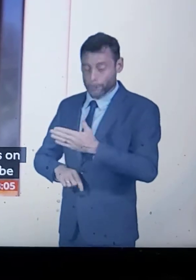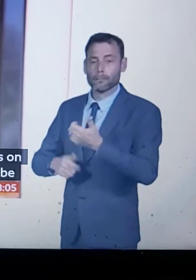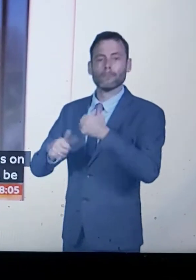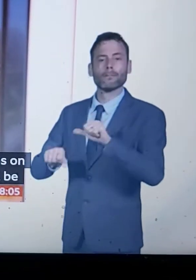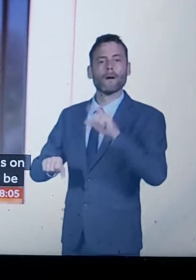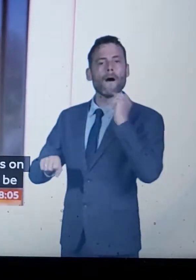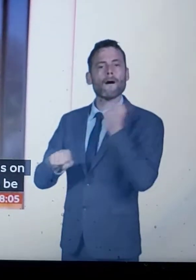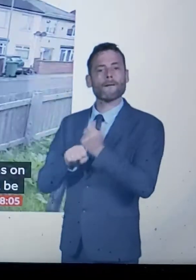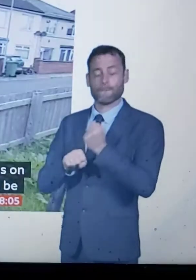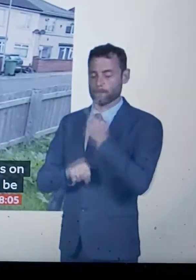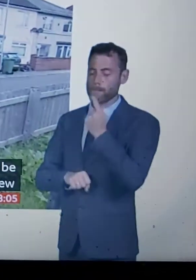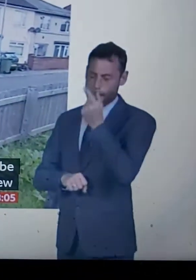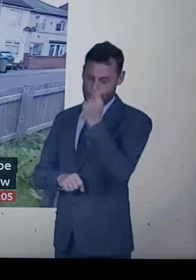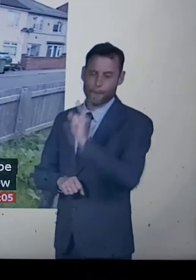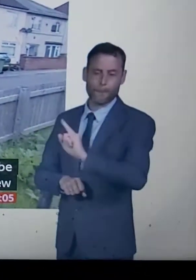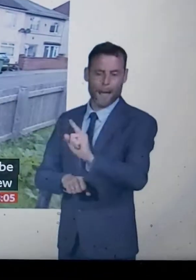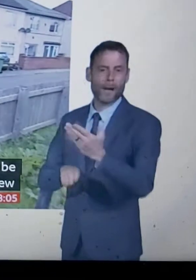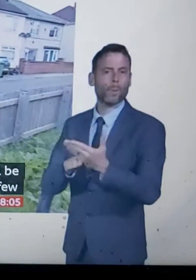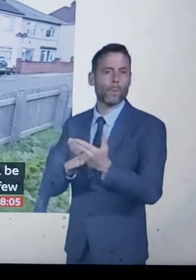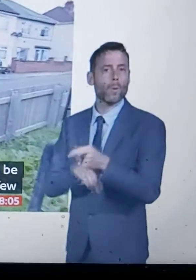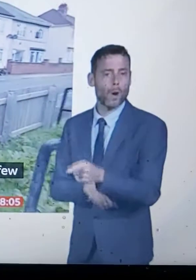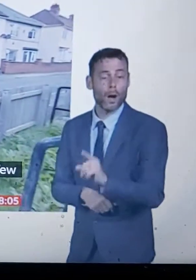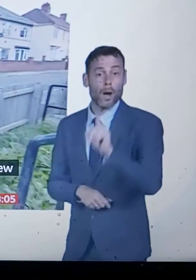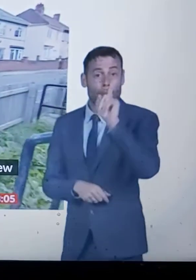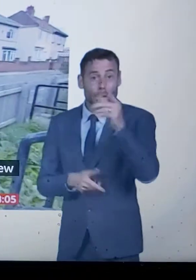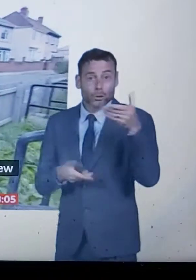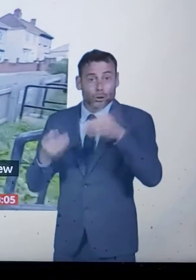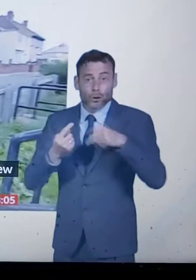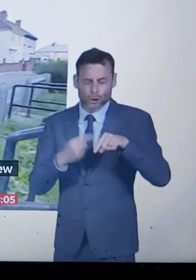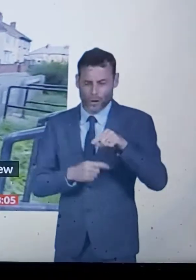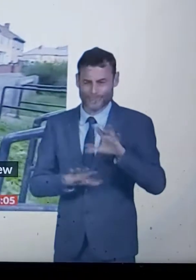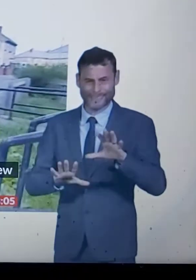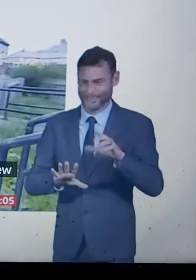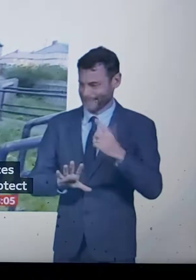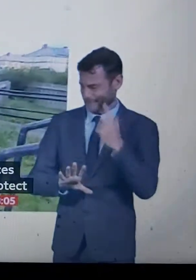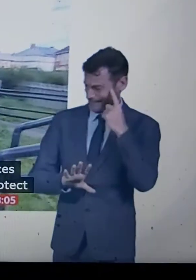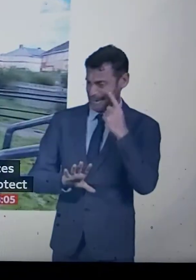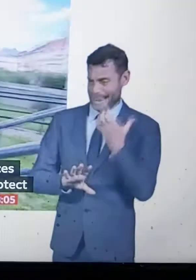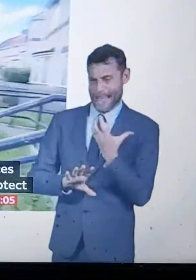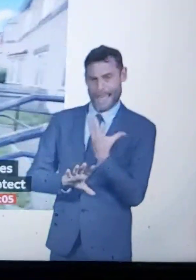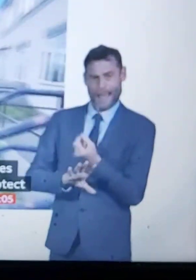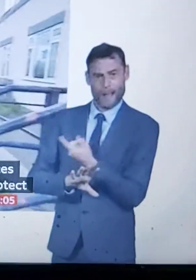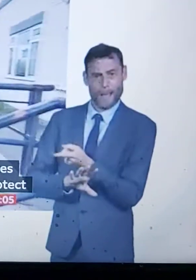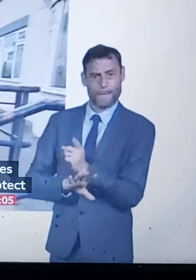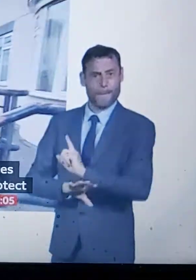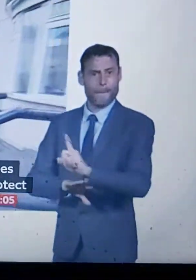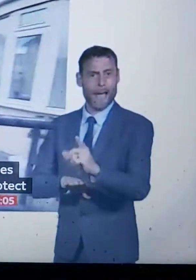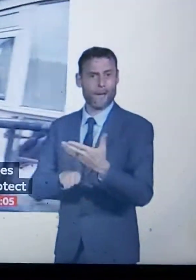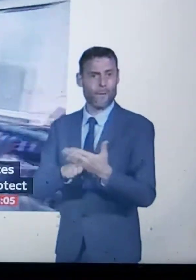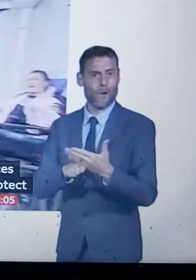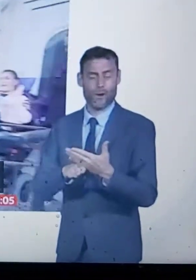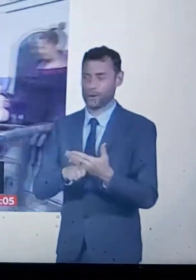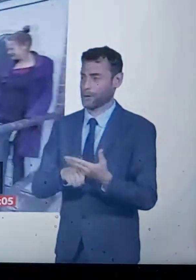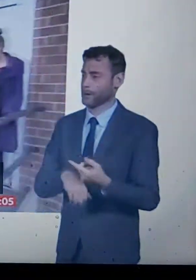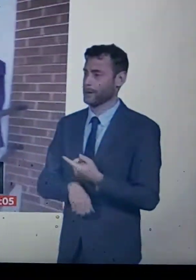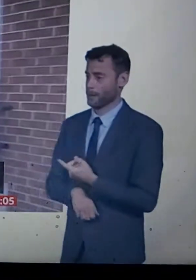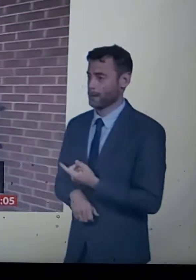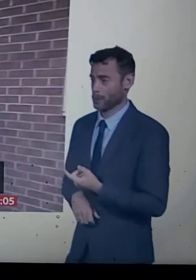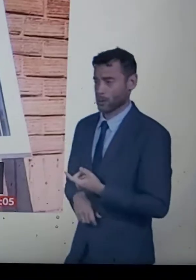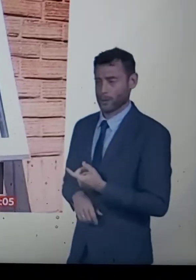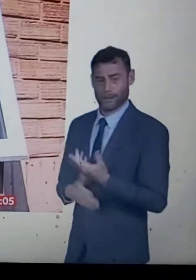have been shielding due to the easing of the shielding system in Northern Ireland from today and in England and Scotland